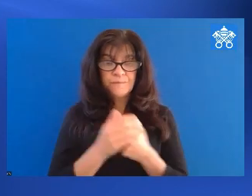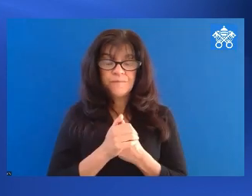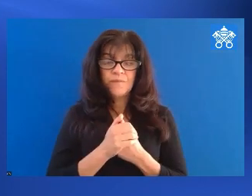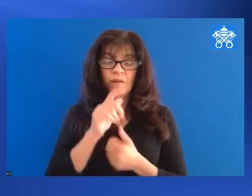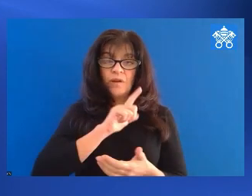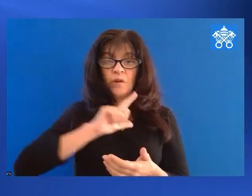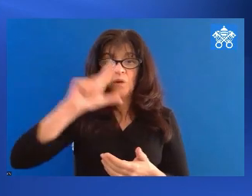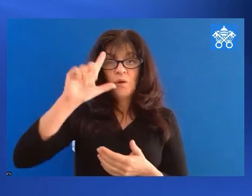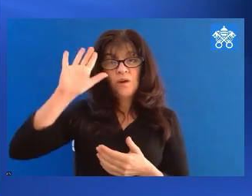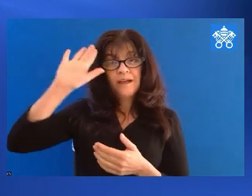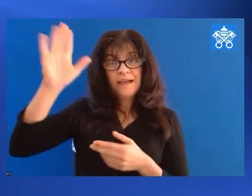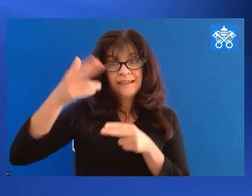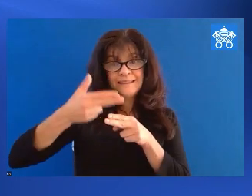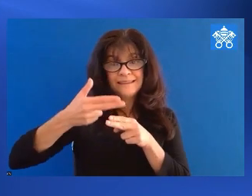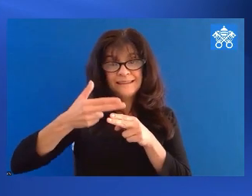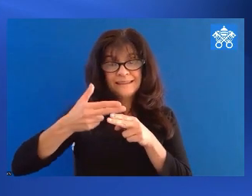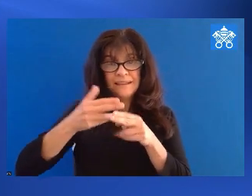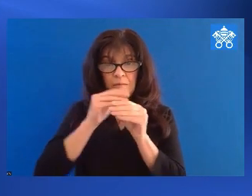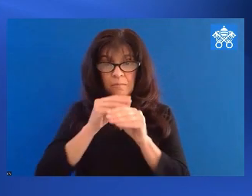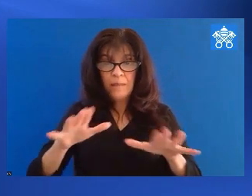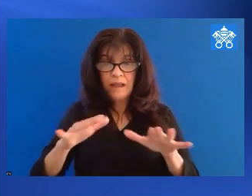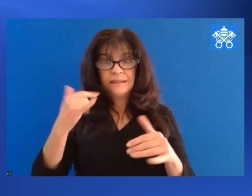Sit nomen Domini Benedictum.